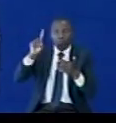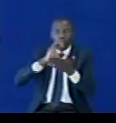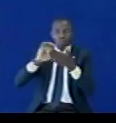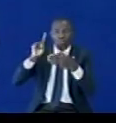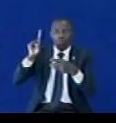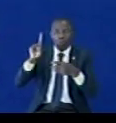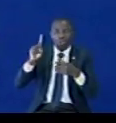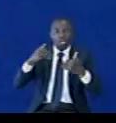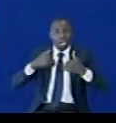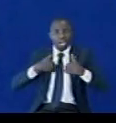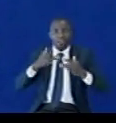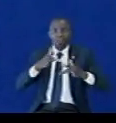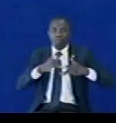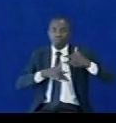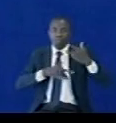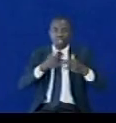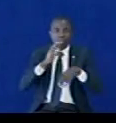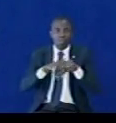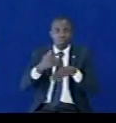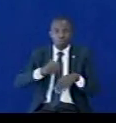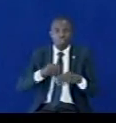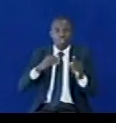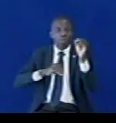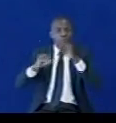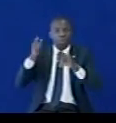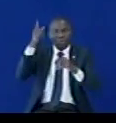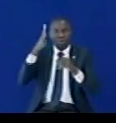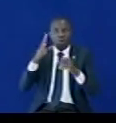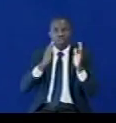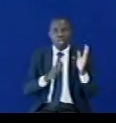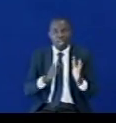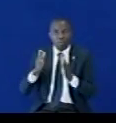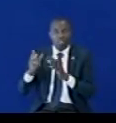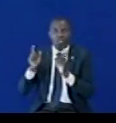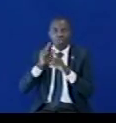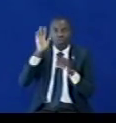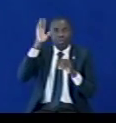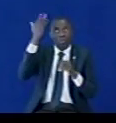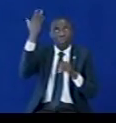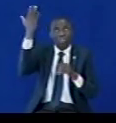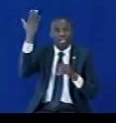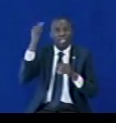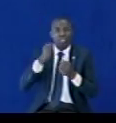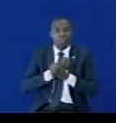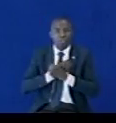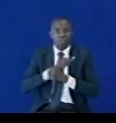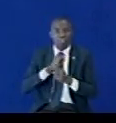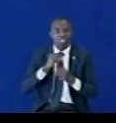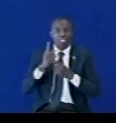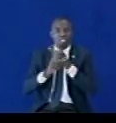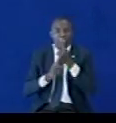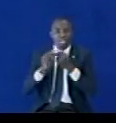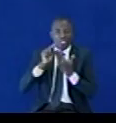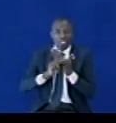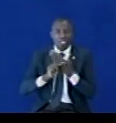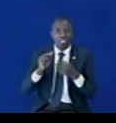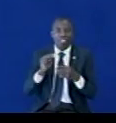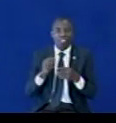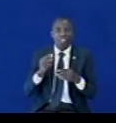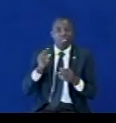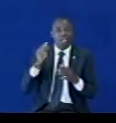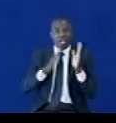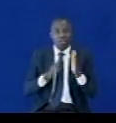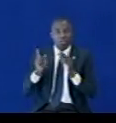me, O God, according to thy loving kindness, according unto